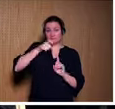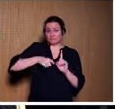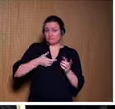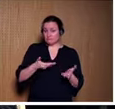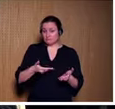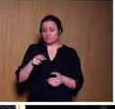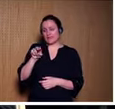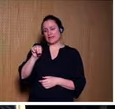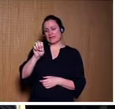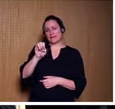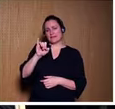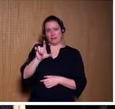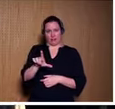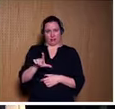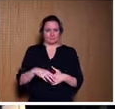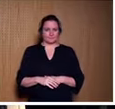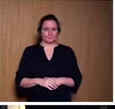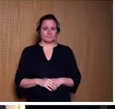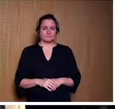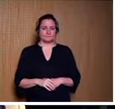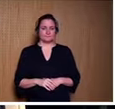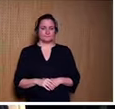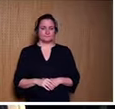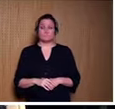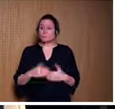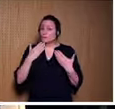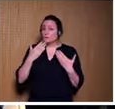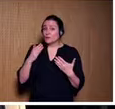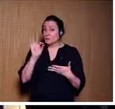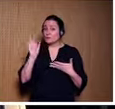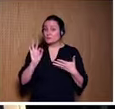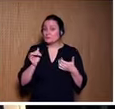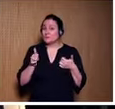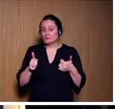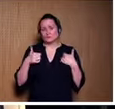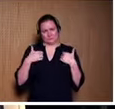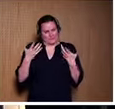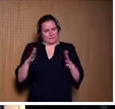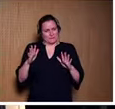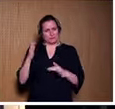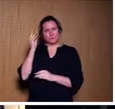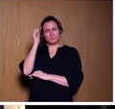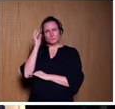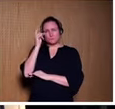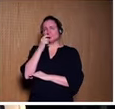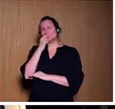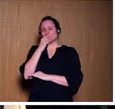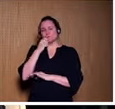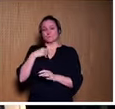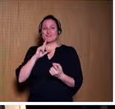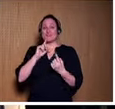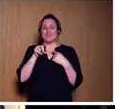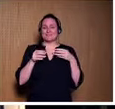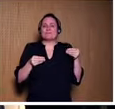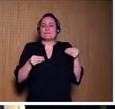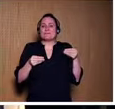Thank you. Thank you very much for the question. I had originally prepared some thinking about this, but I've recently changed, as